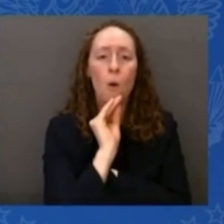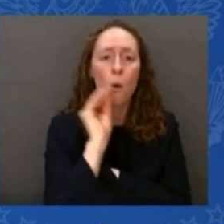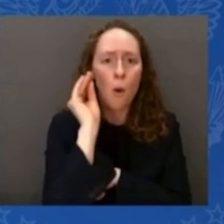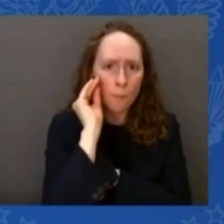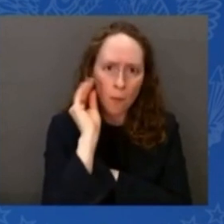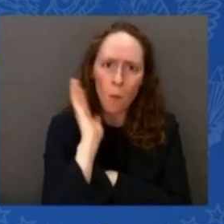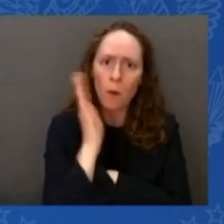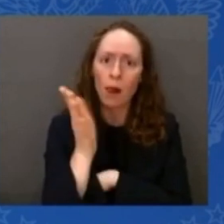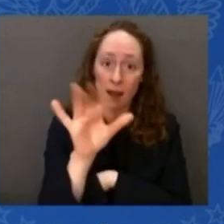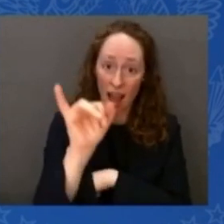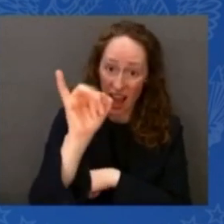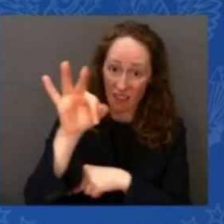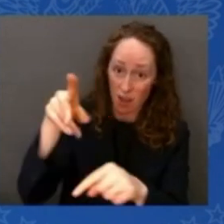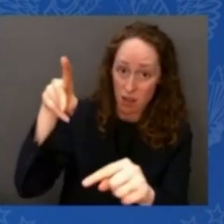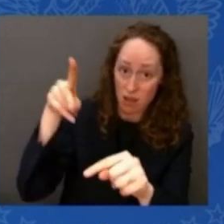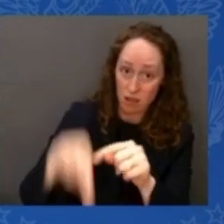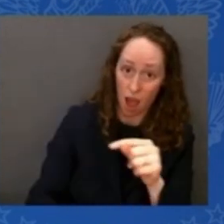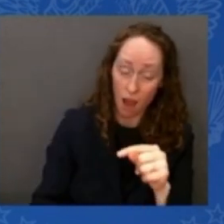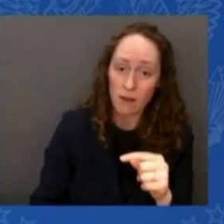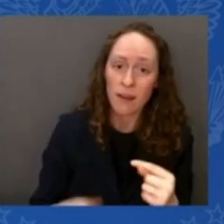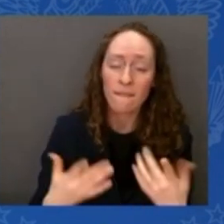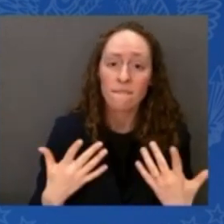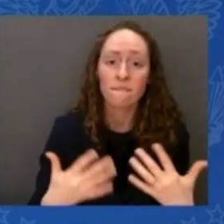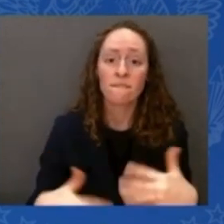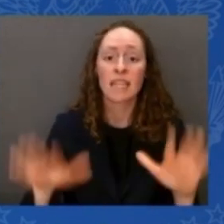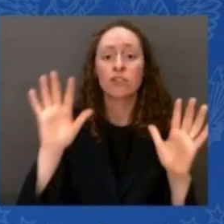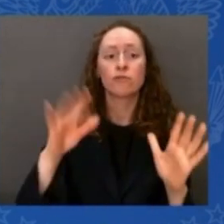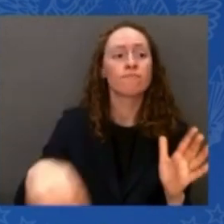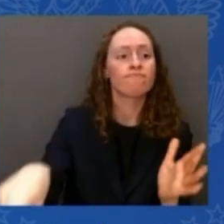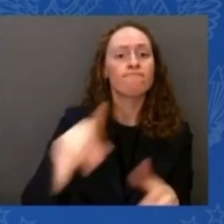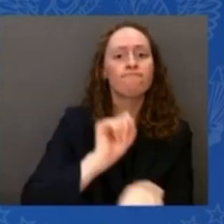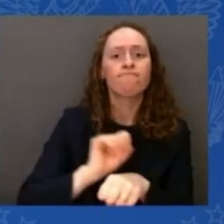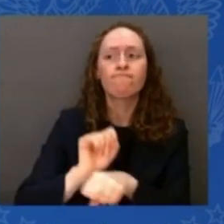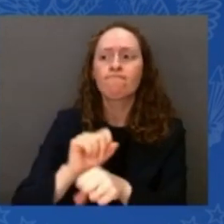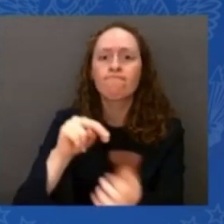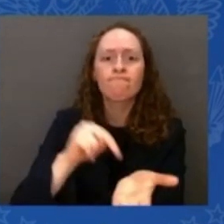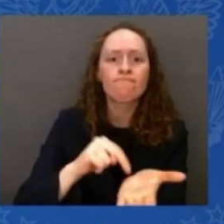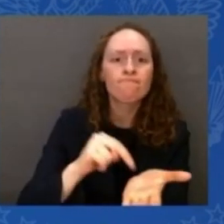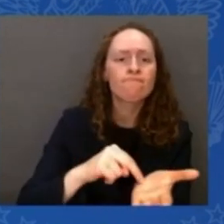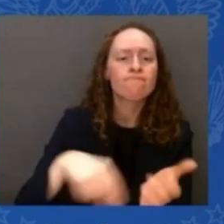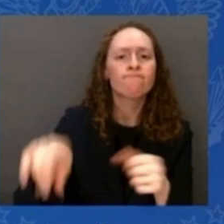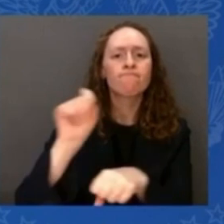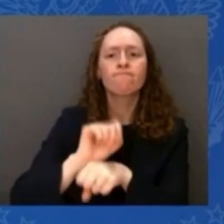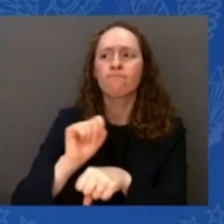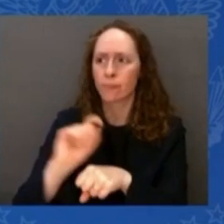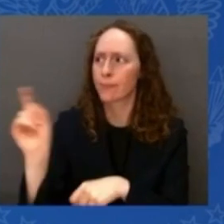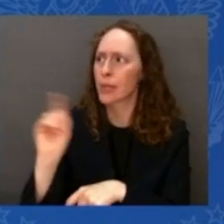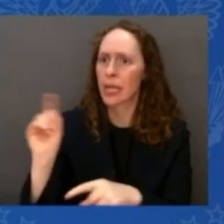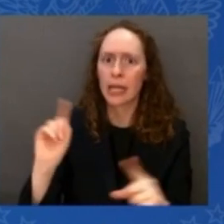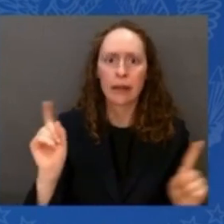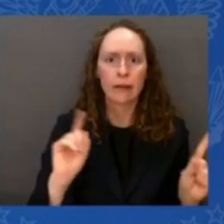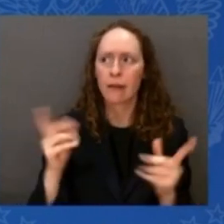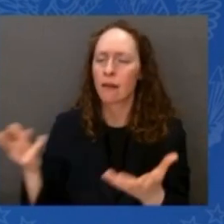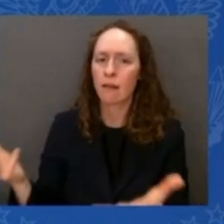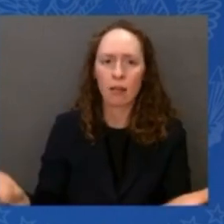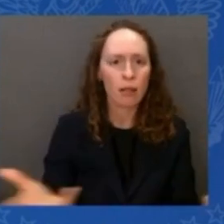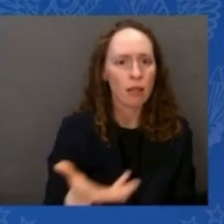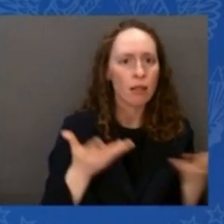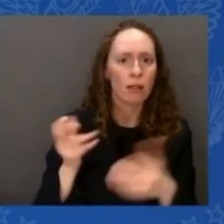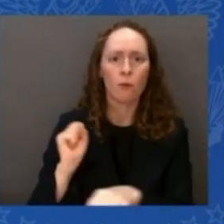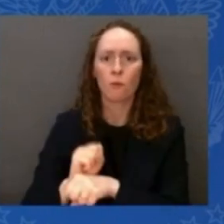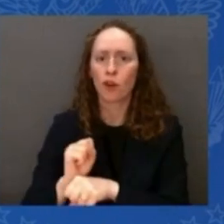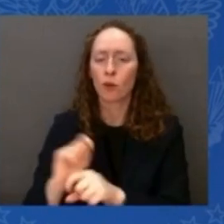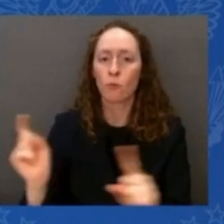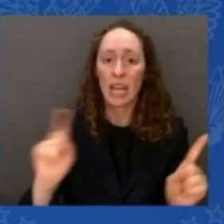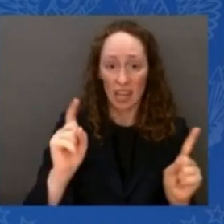down, access goes down. Rural hospitals across the country that depend on Medicare to cover uncompensated care